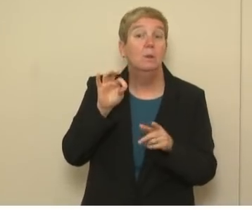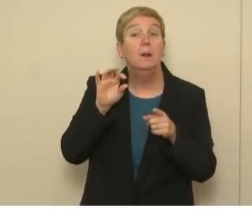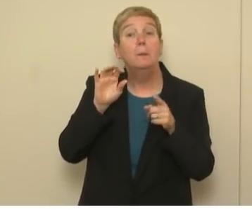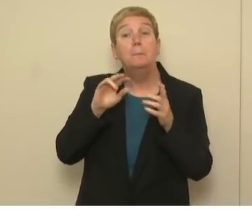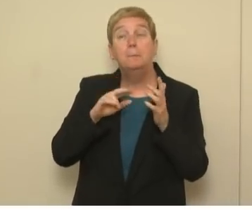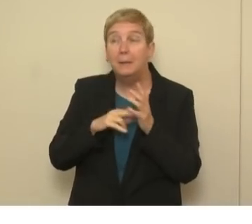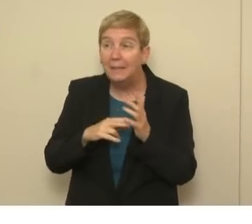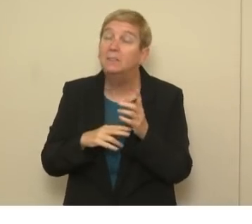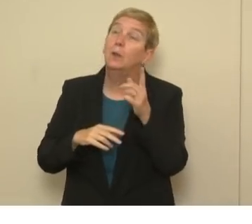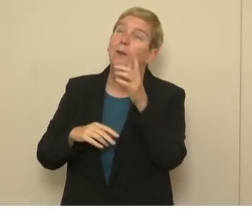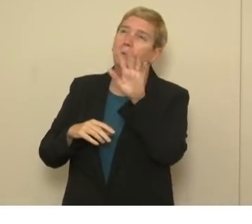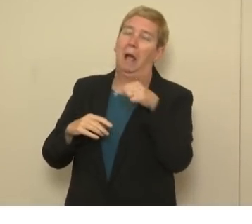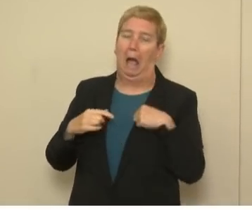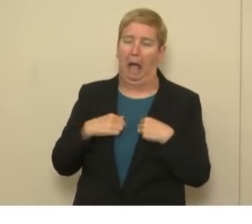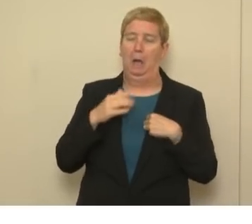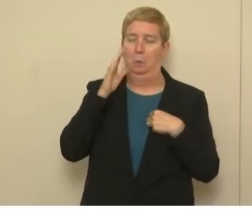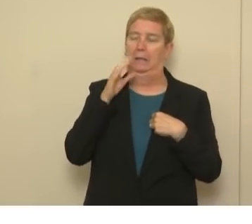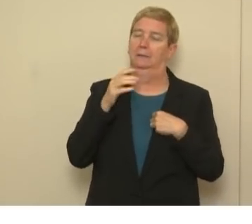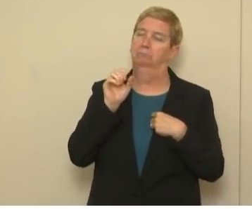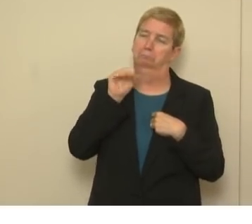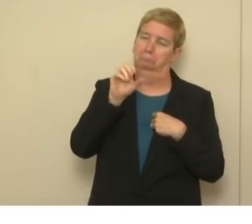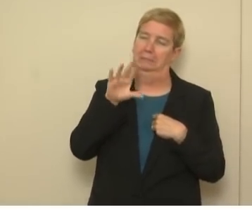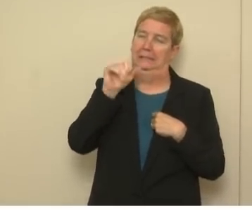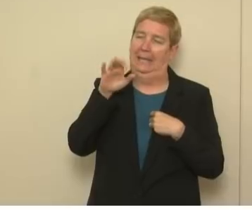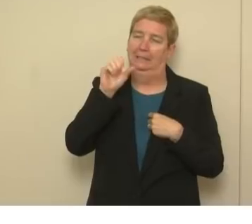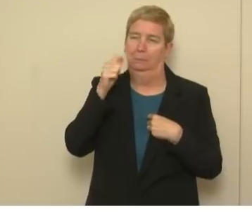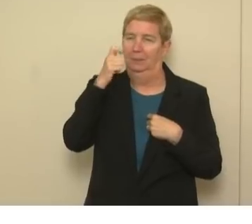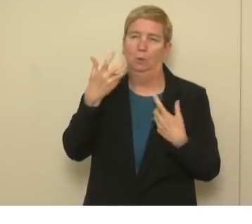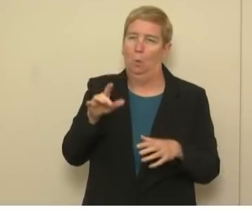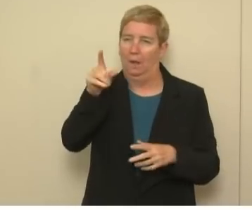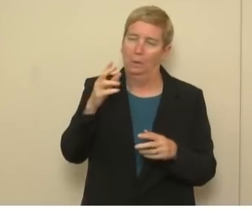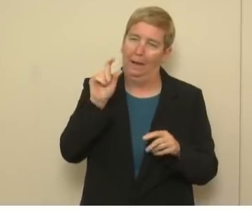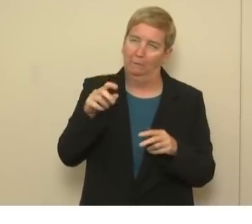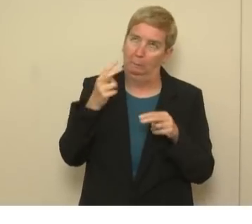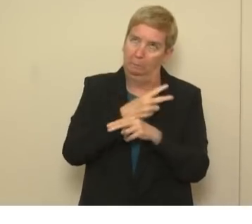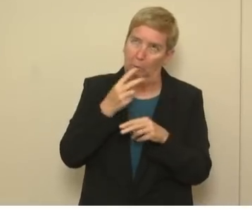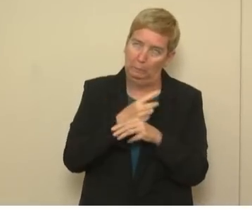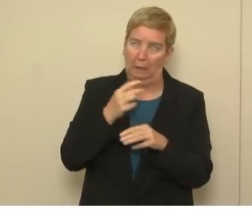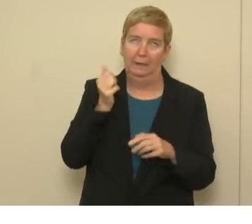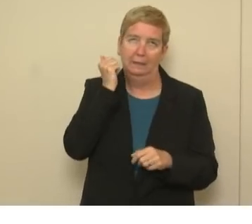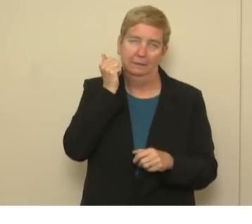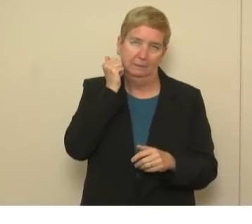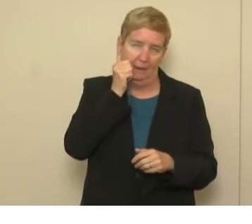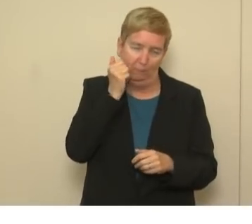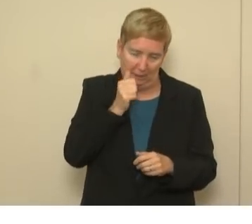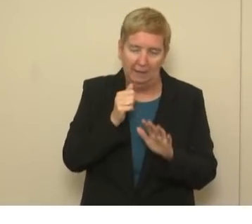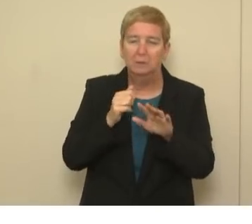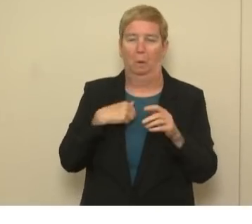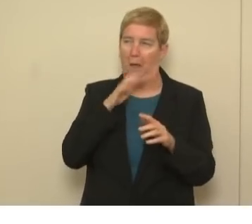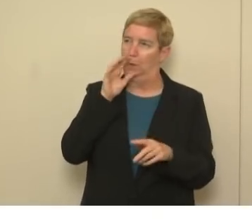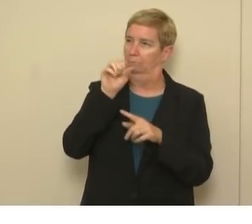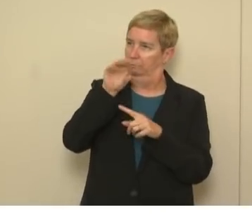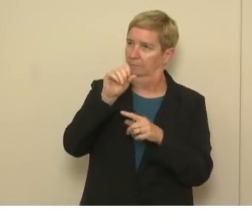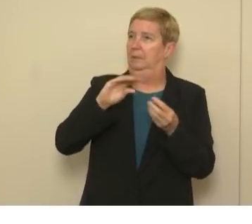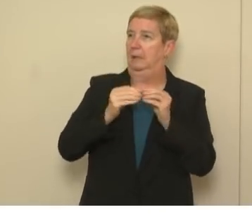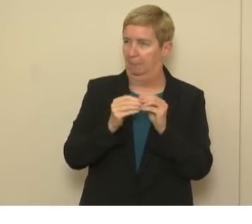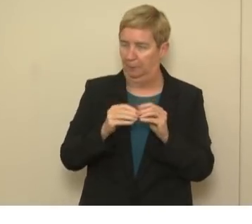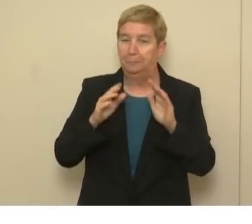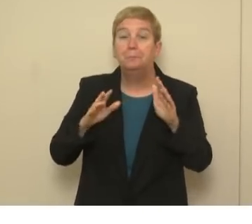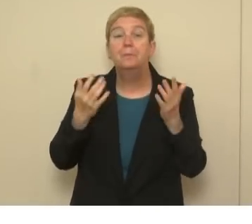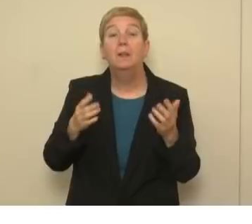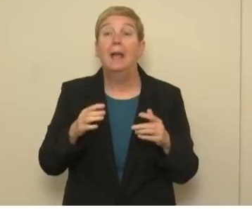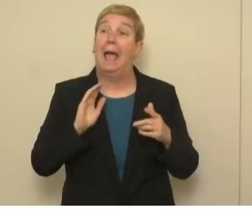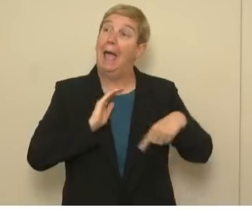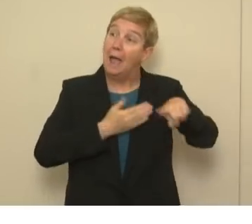you having to multiply everything by 21, which we're counting on you being happy with. The gating criteria as a